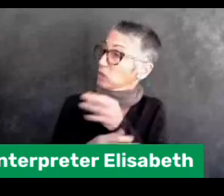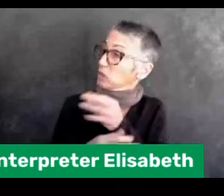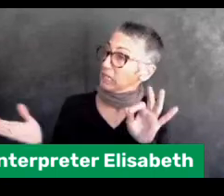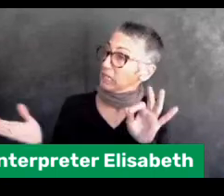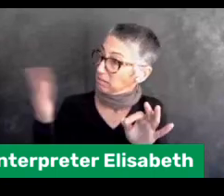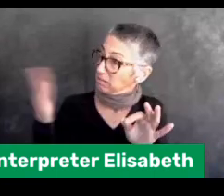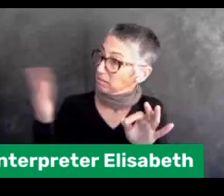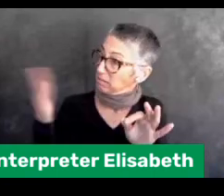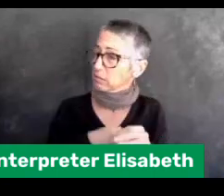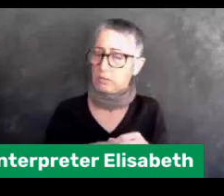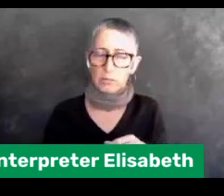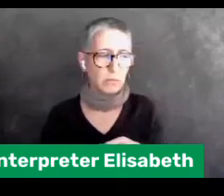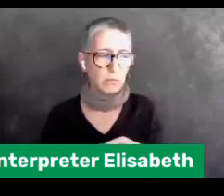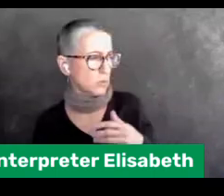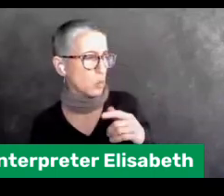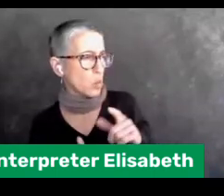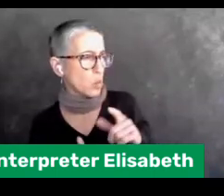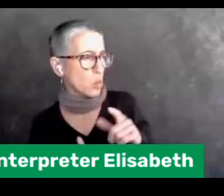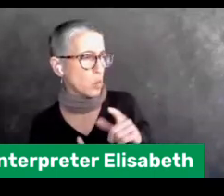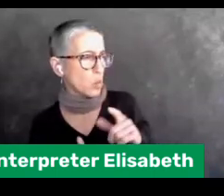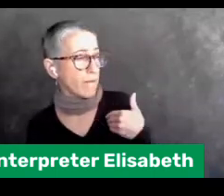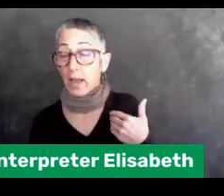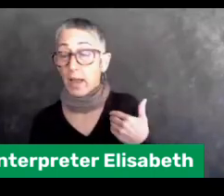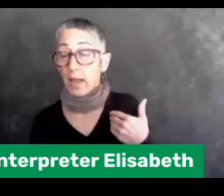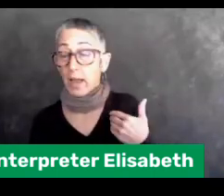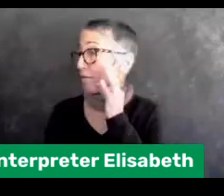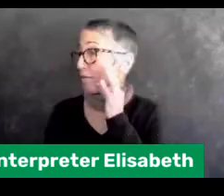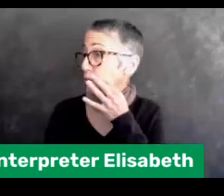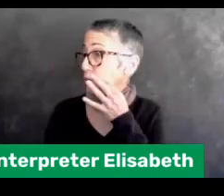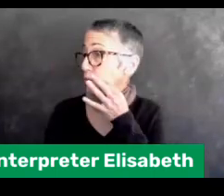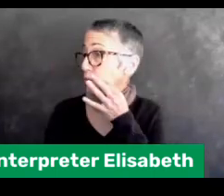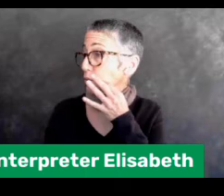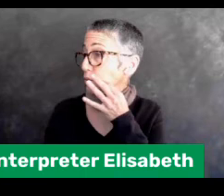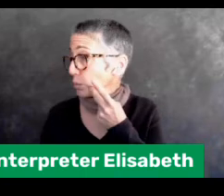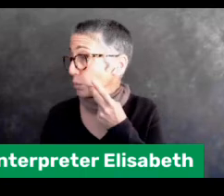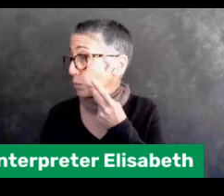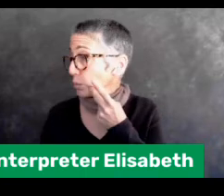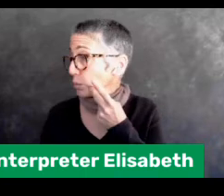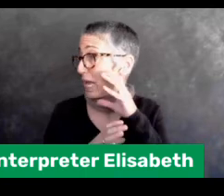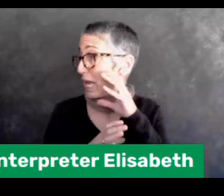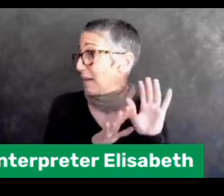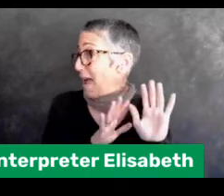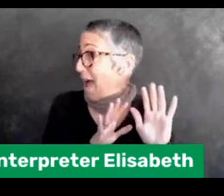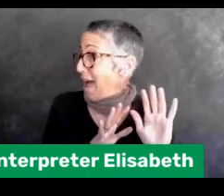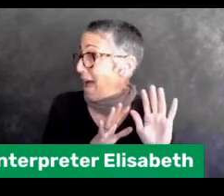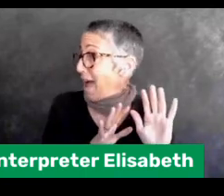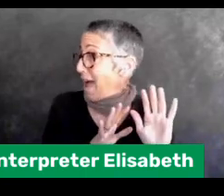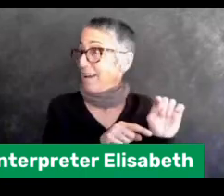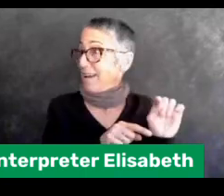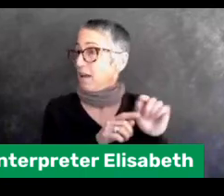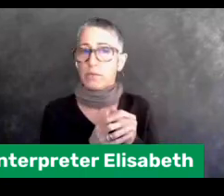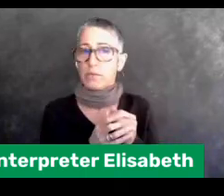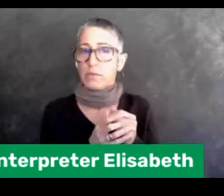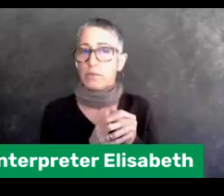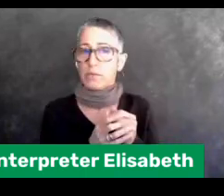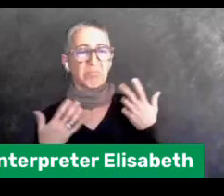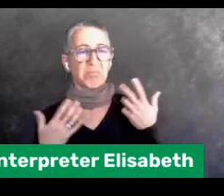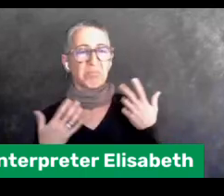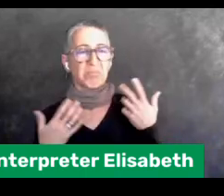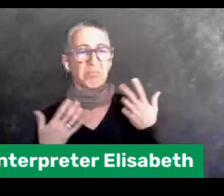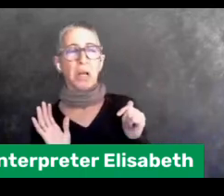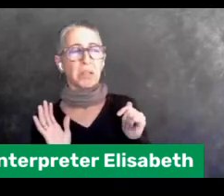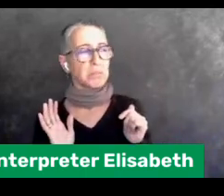was like, what do you have? And I was like, we have fruits, we have veggies. It's amazing. And he was like, I don't want that. Like, I'm